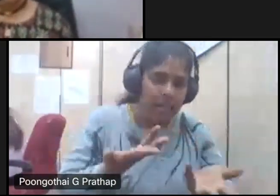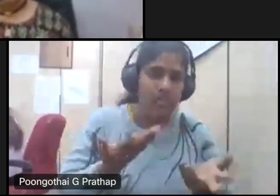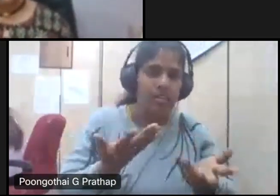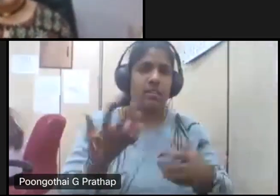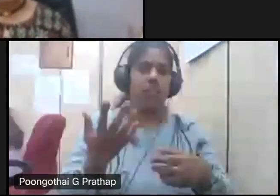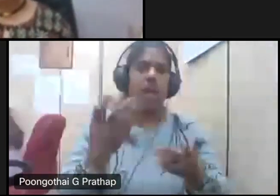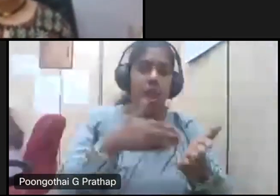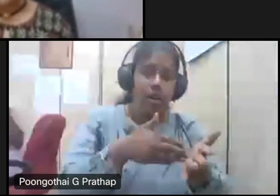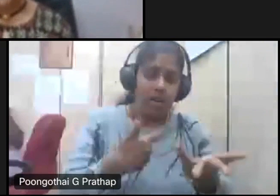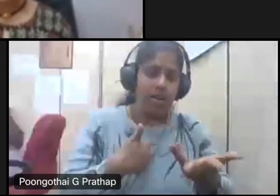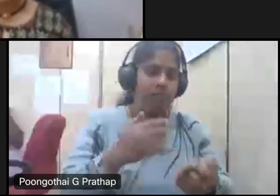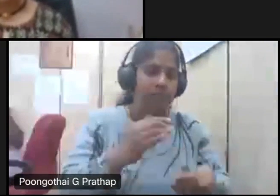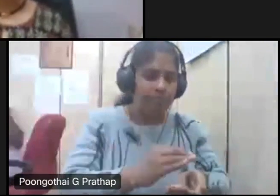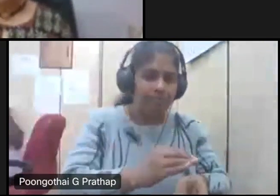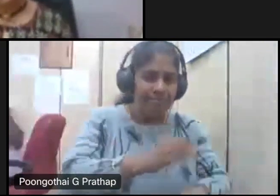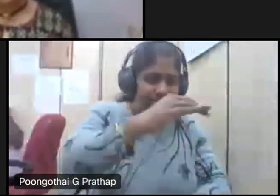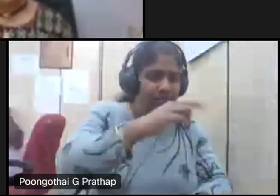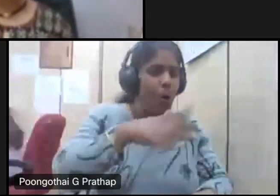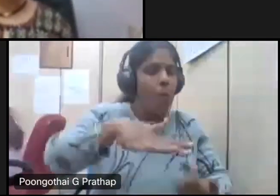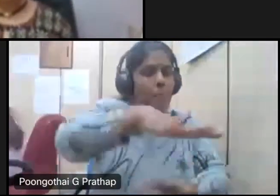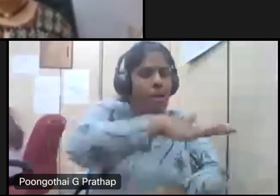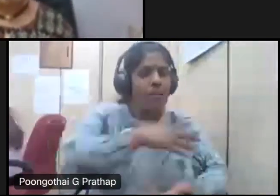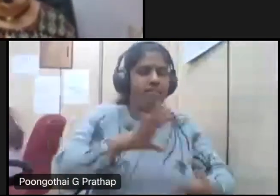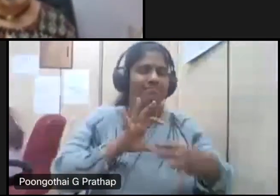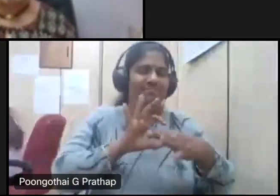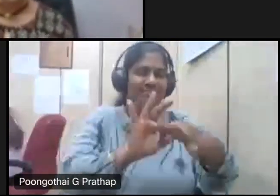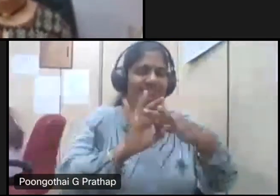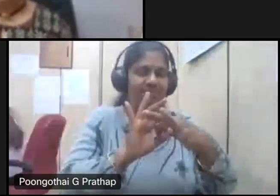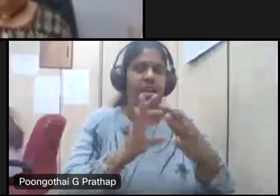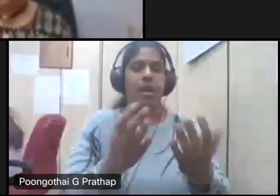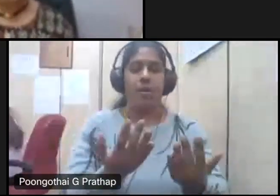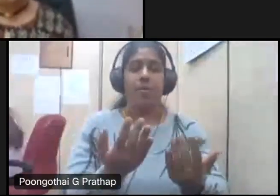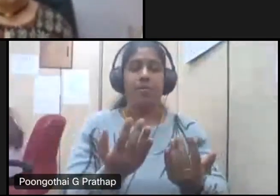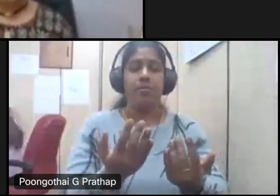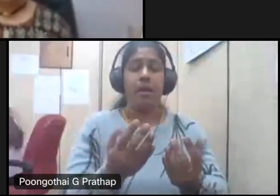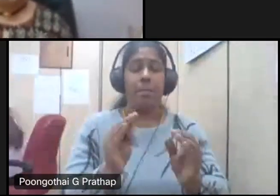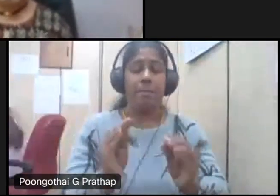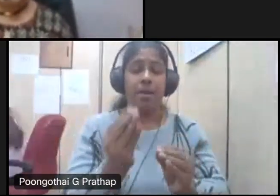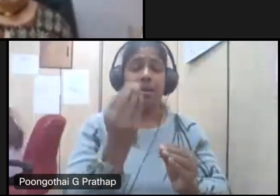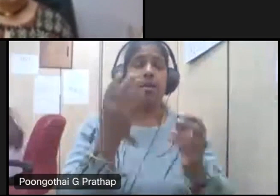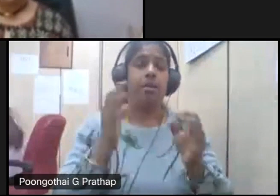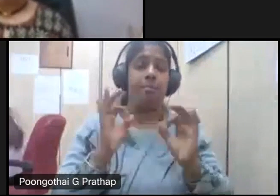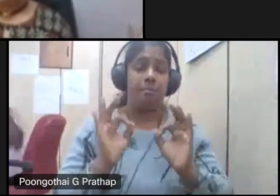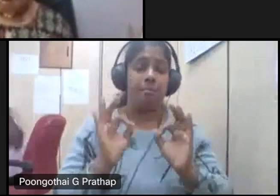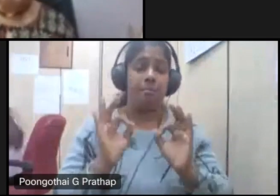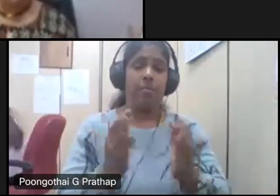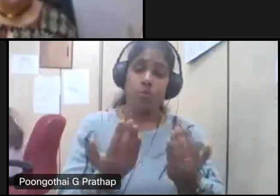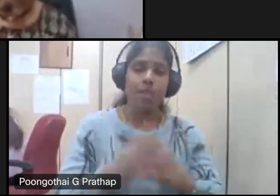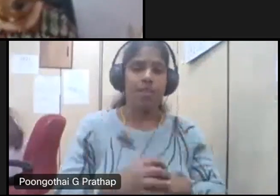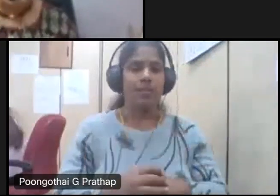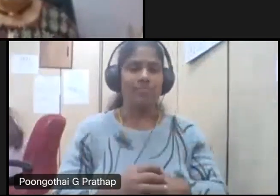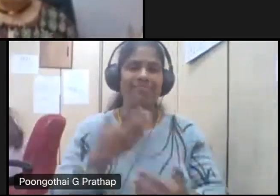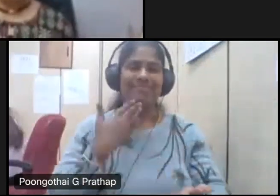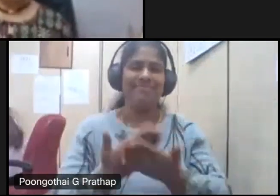will be able to create a better world for them and prevent them from slipping into depression. Thank